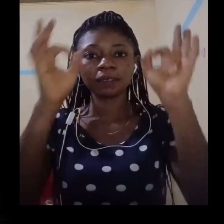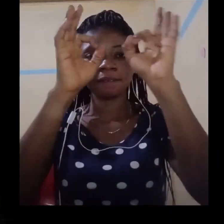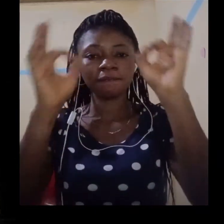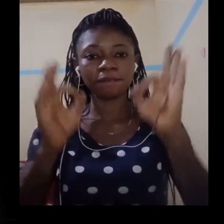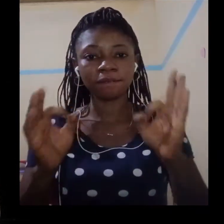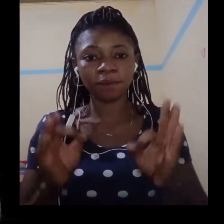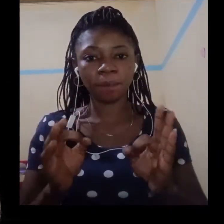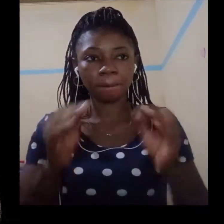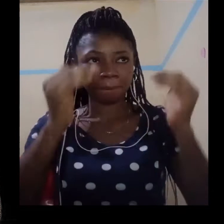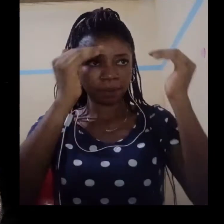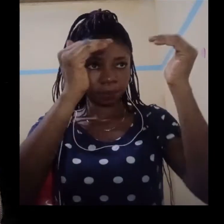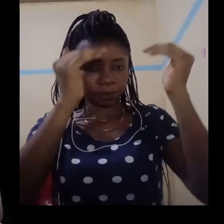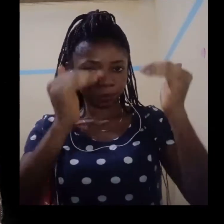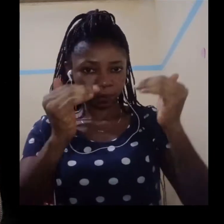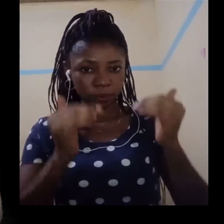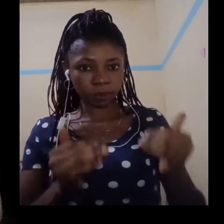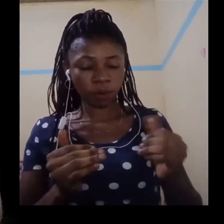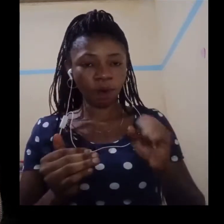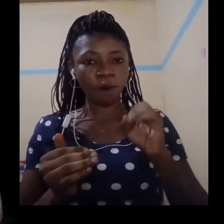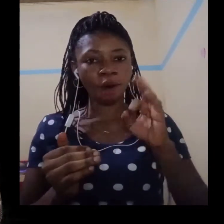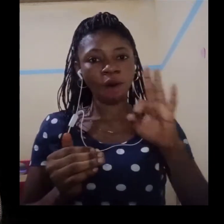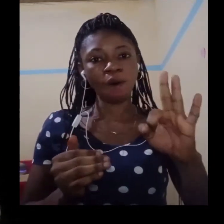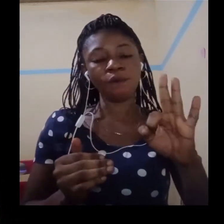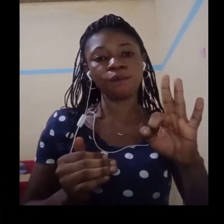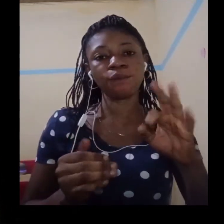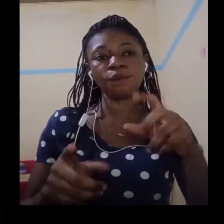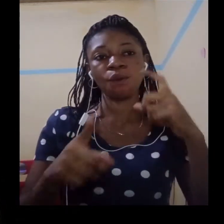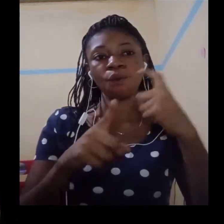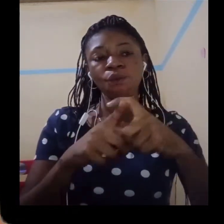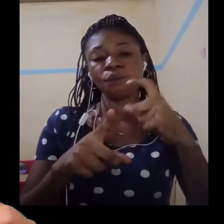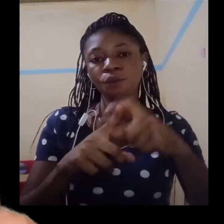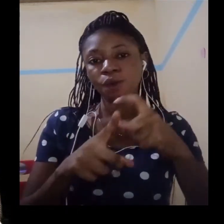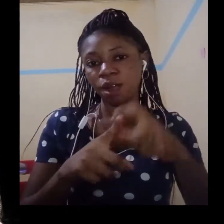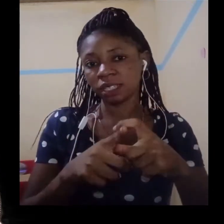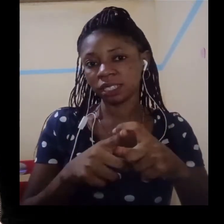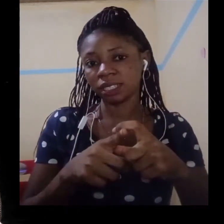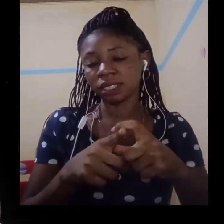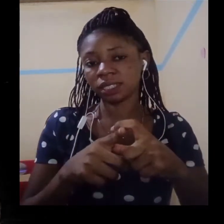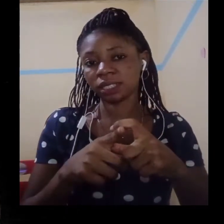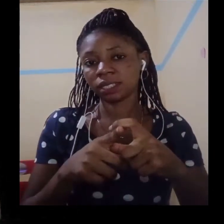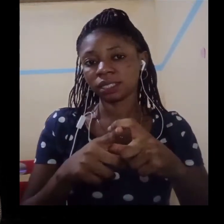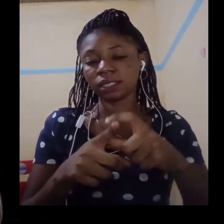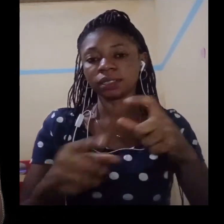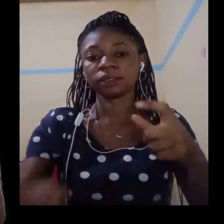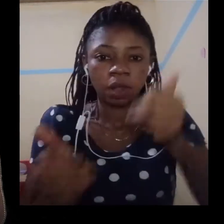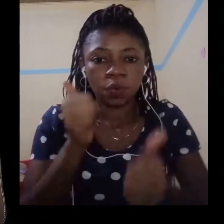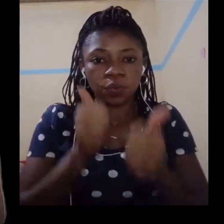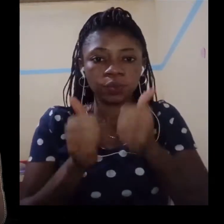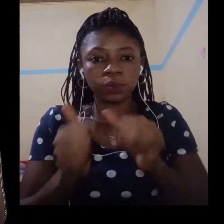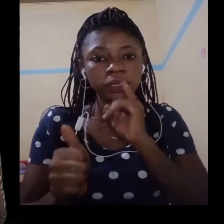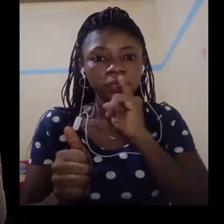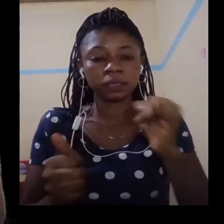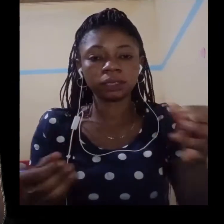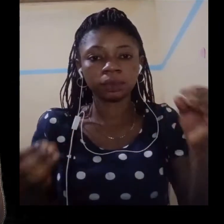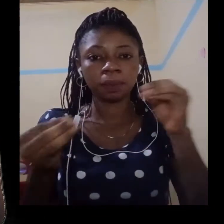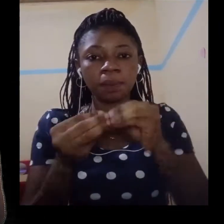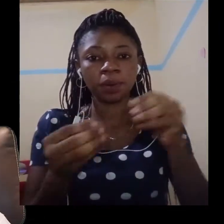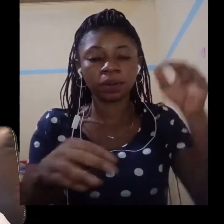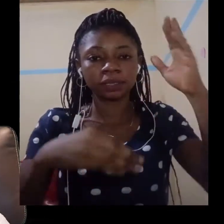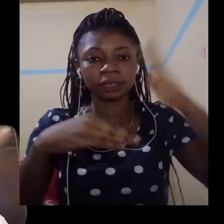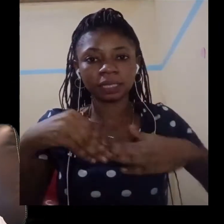sentence. And without knowing the structure of English language or even knowing